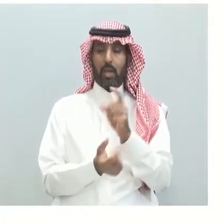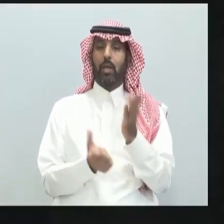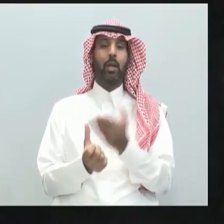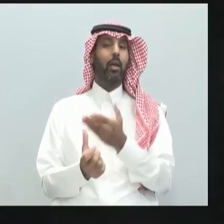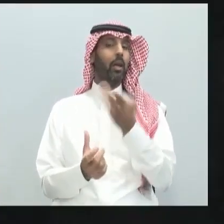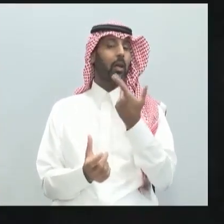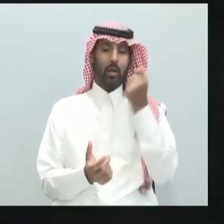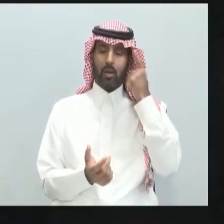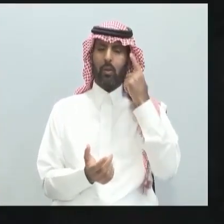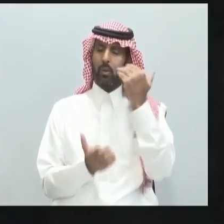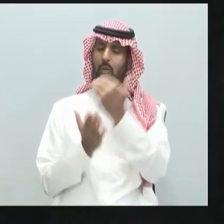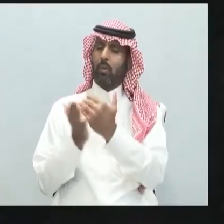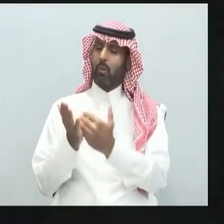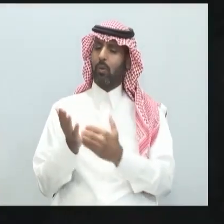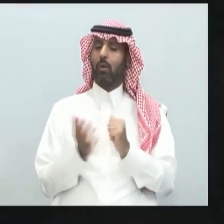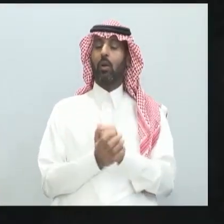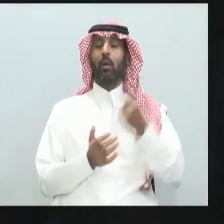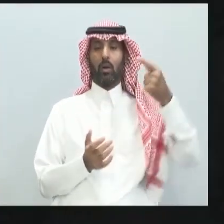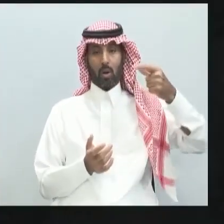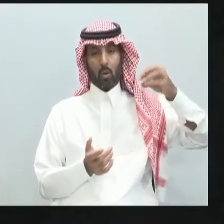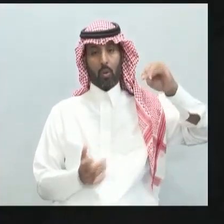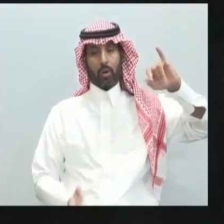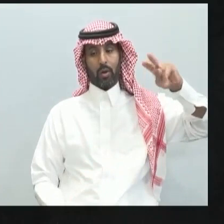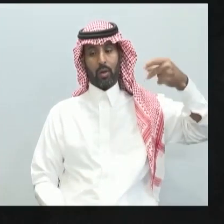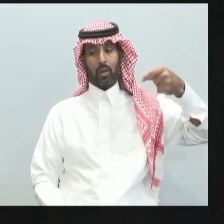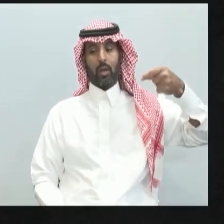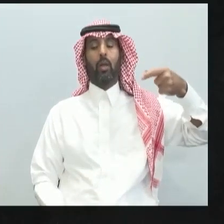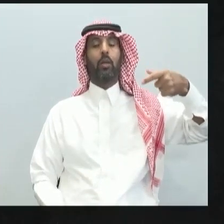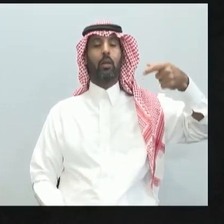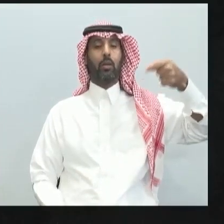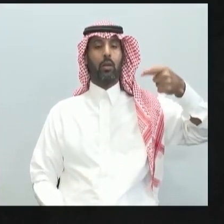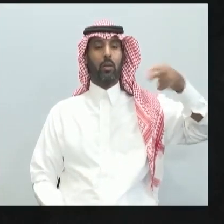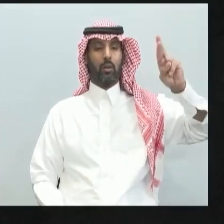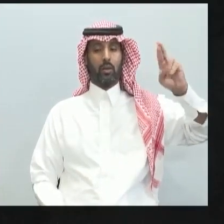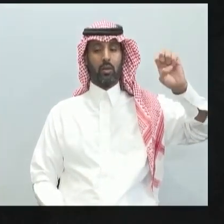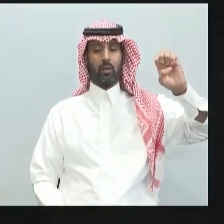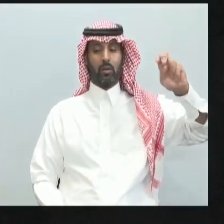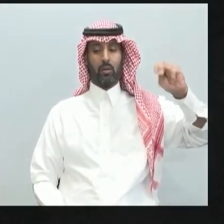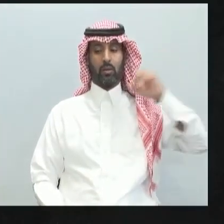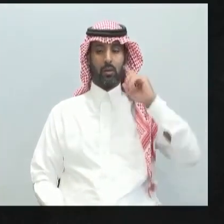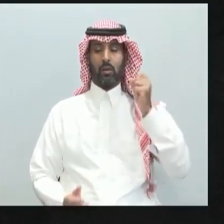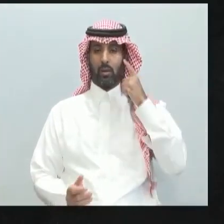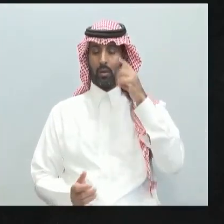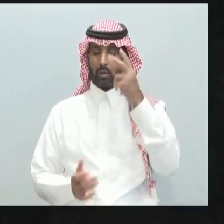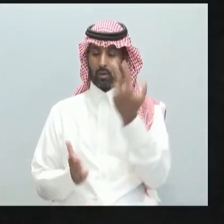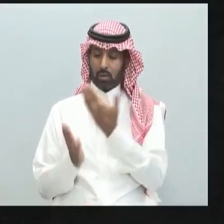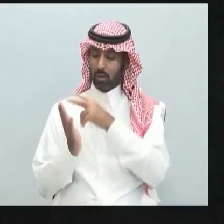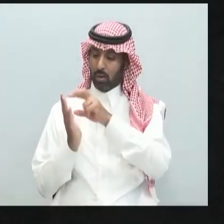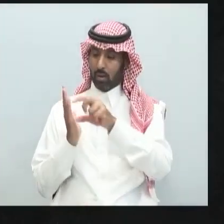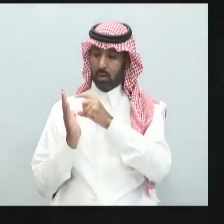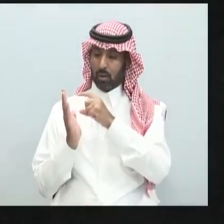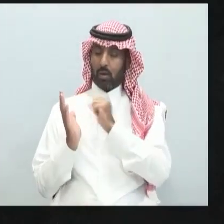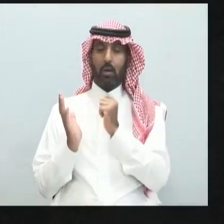to predict or speculate some of the information maybe you're going to find in this article just from reading the